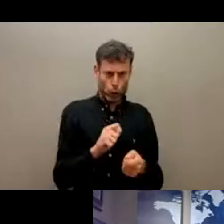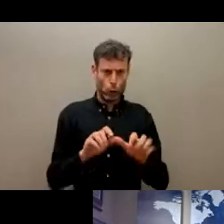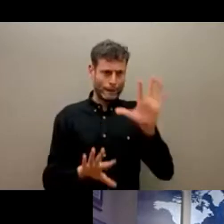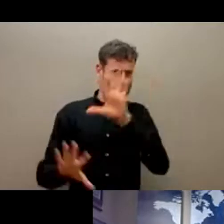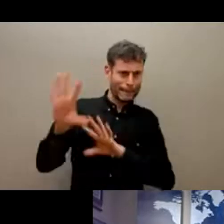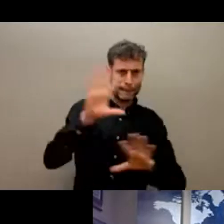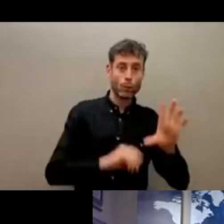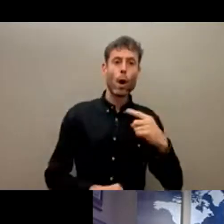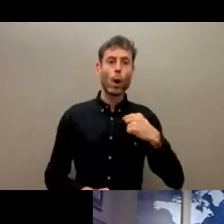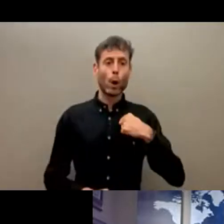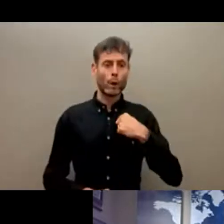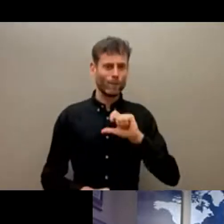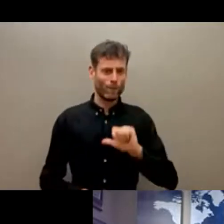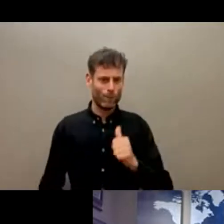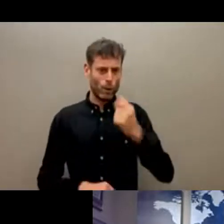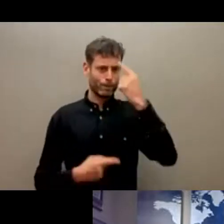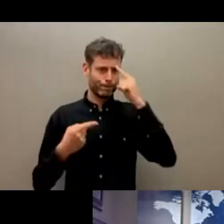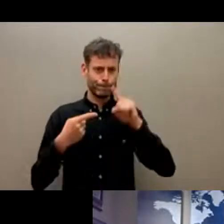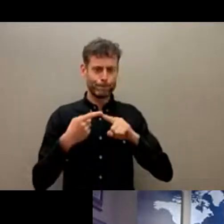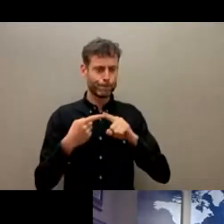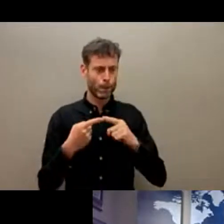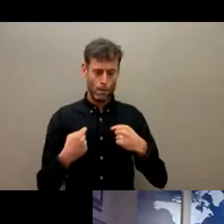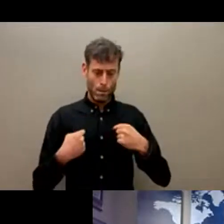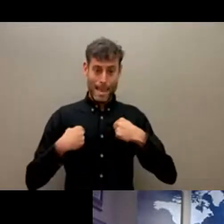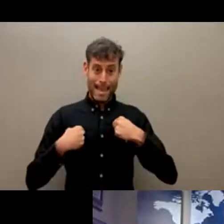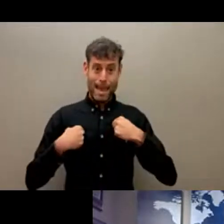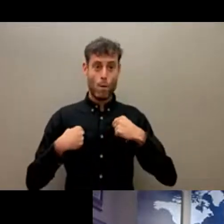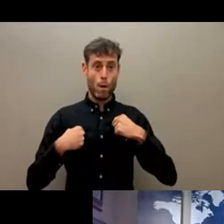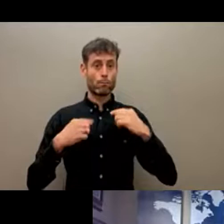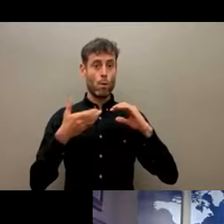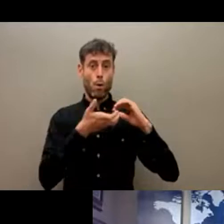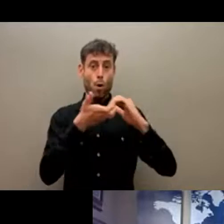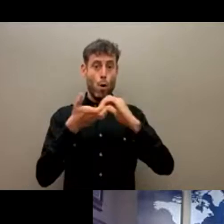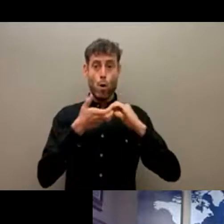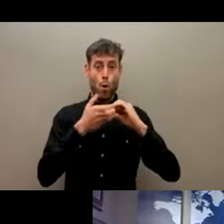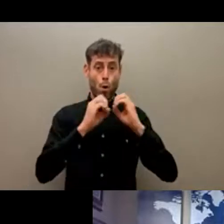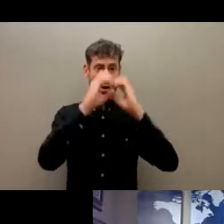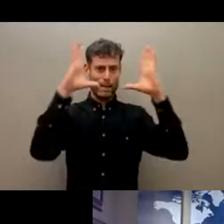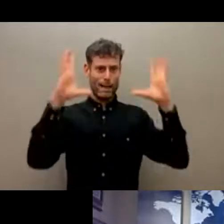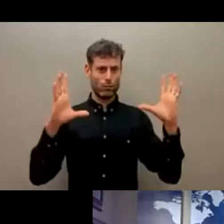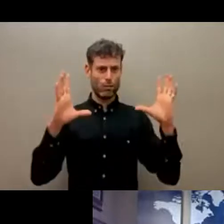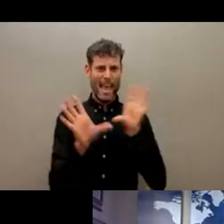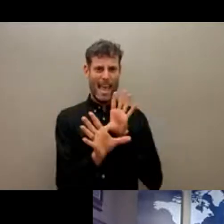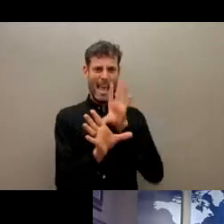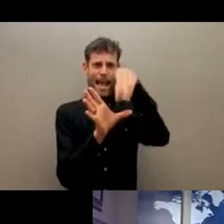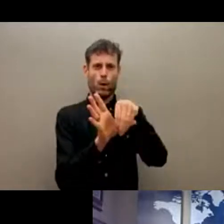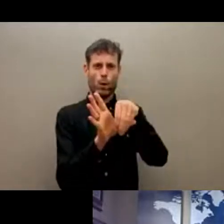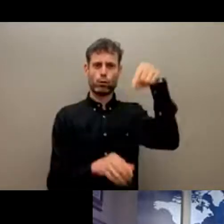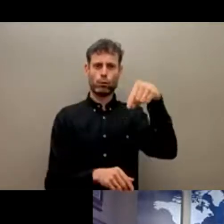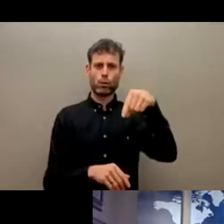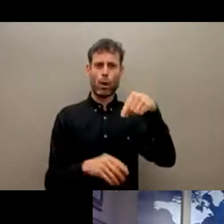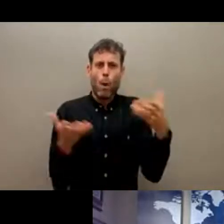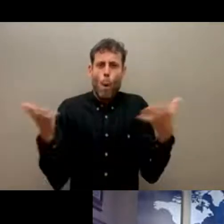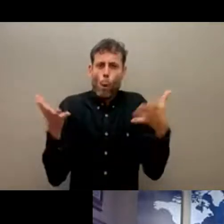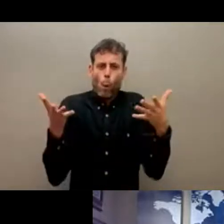does disability inclusion look like for our organization? But don't wait until we have everything mapped out and